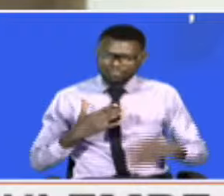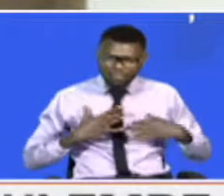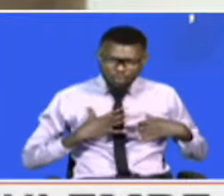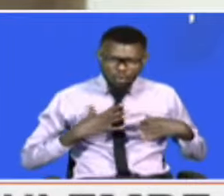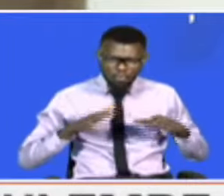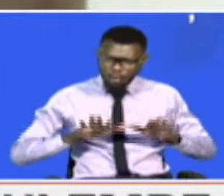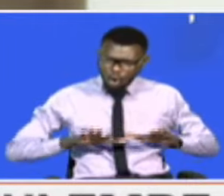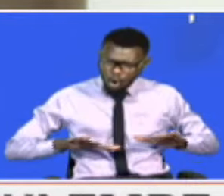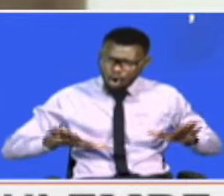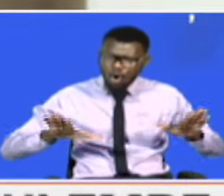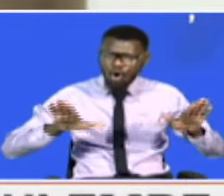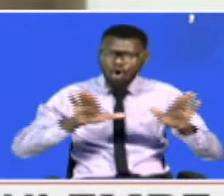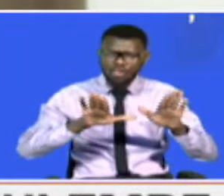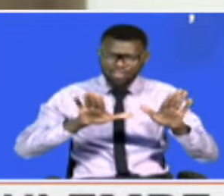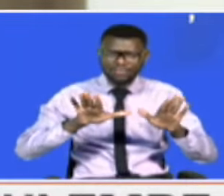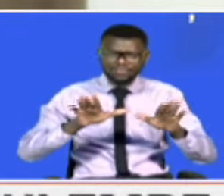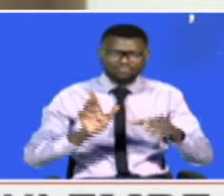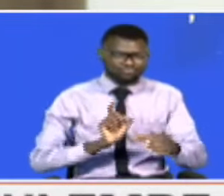by William Ruto